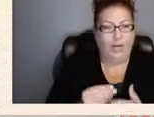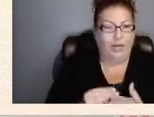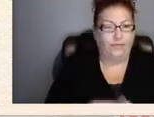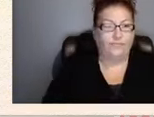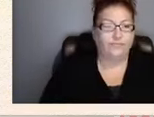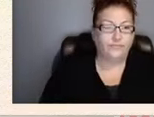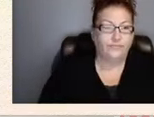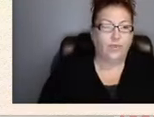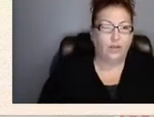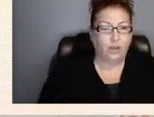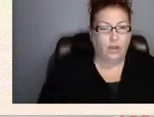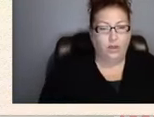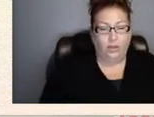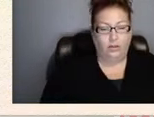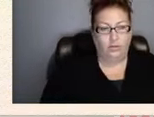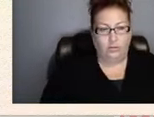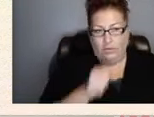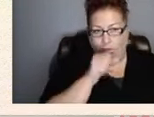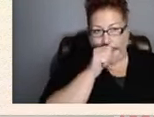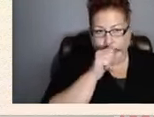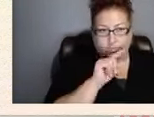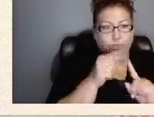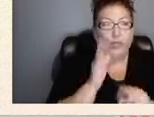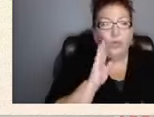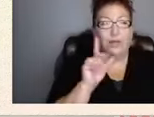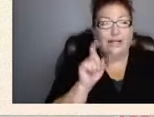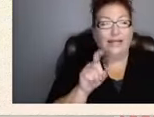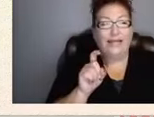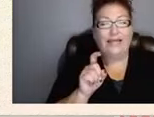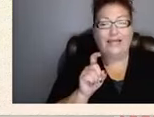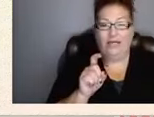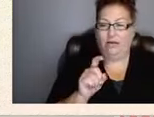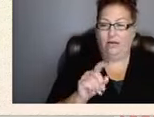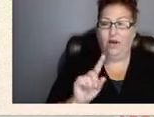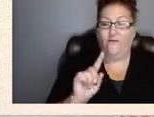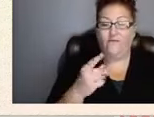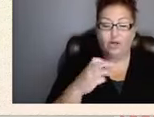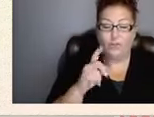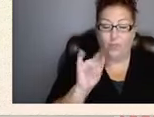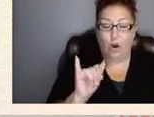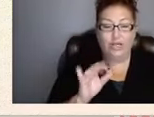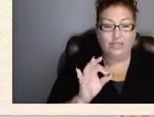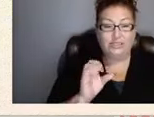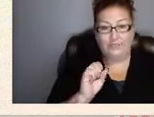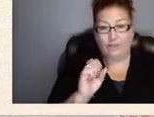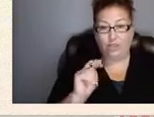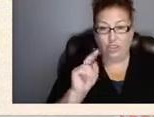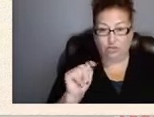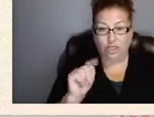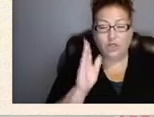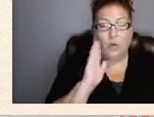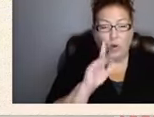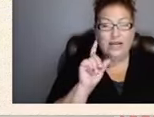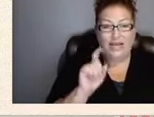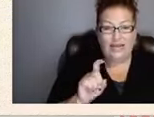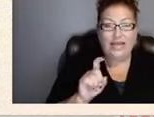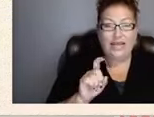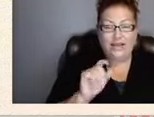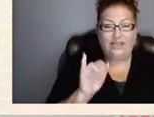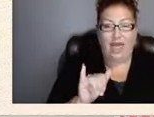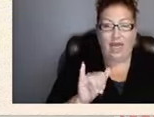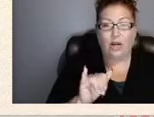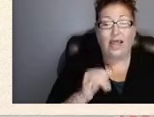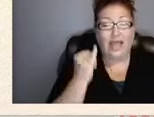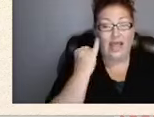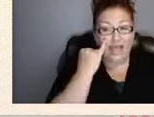So when is it that we're going to need a first party special needs trust? We will need a first party special needs trust if there